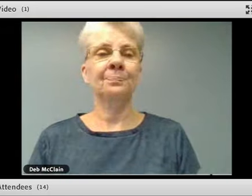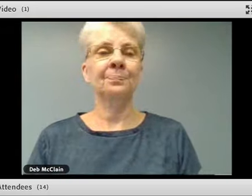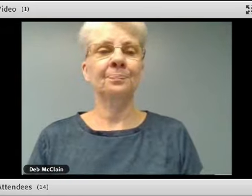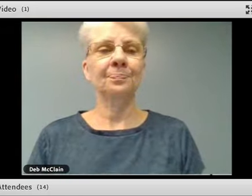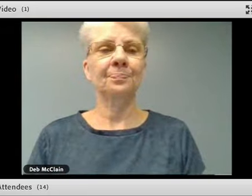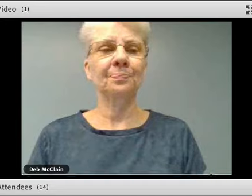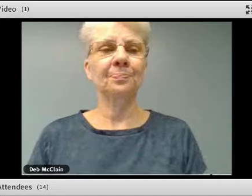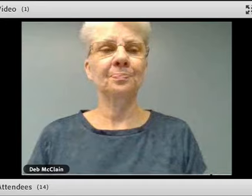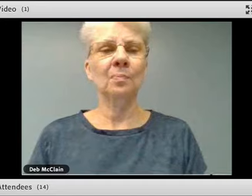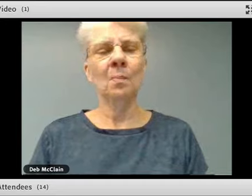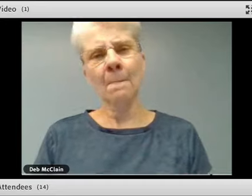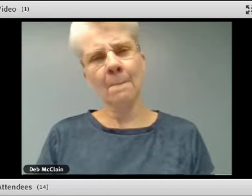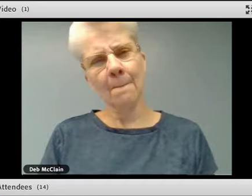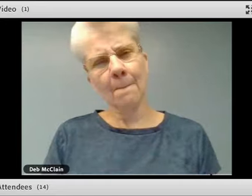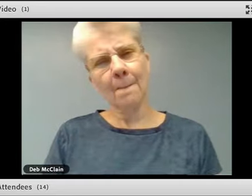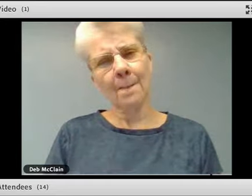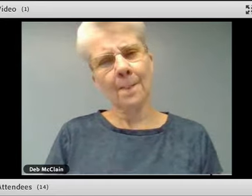So